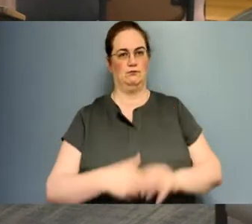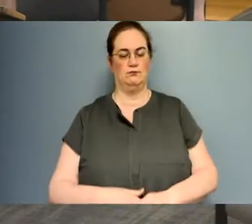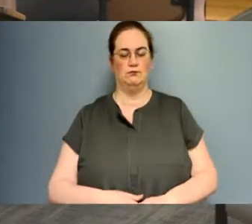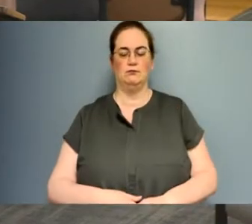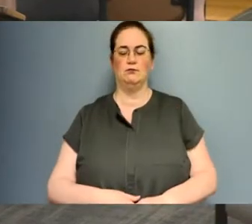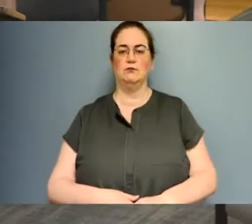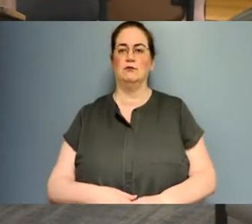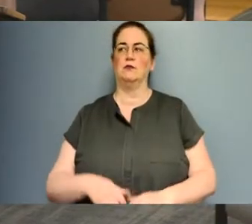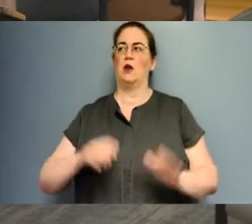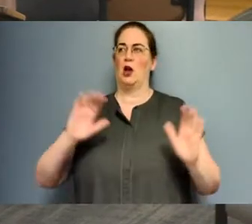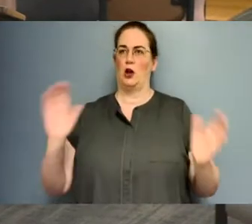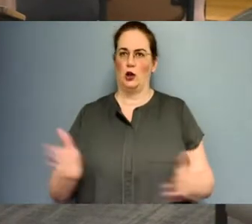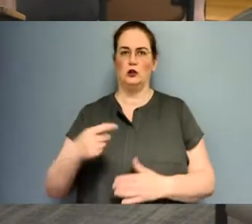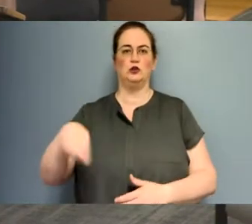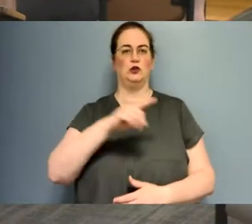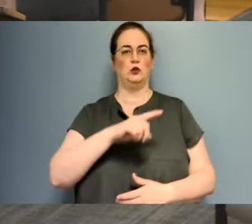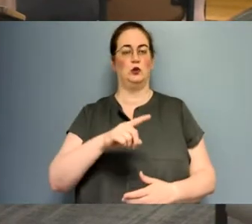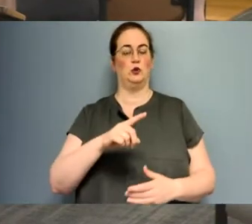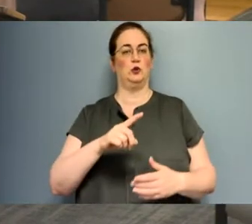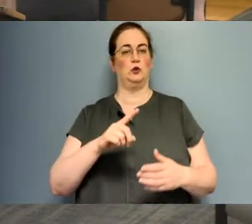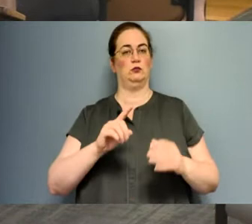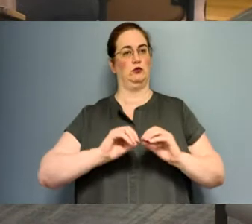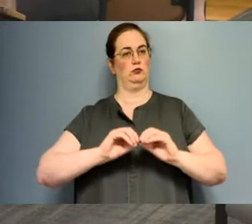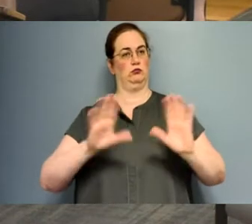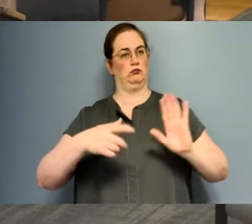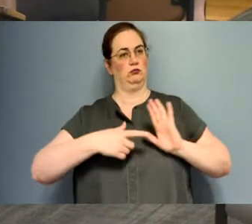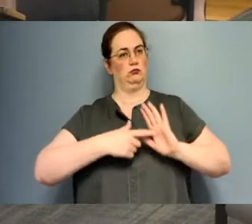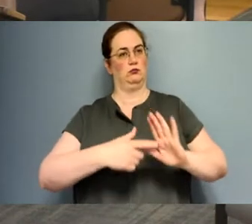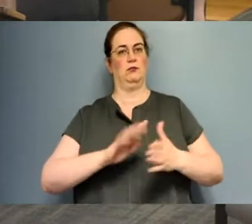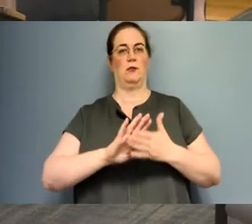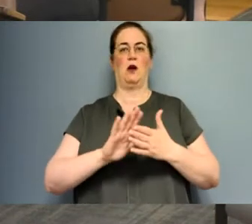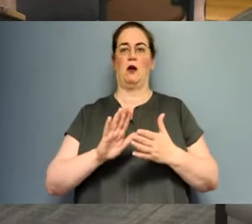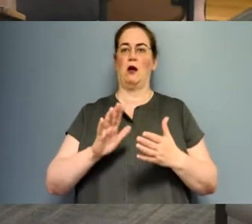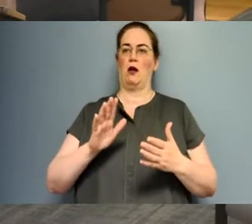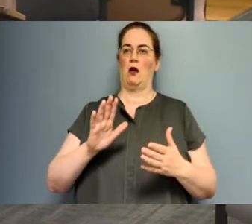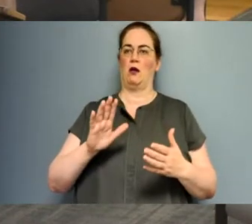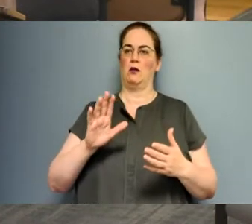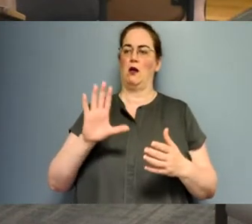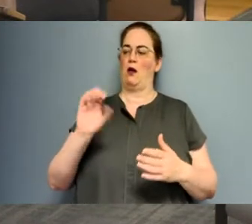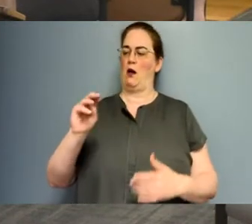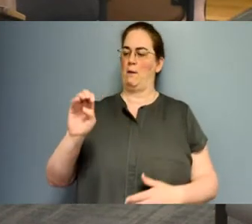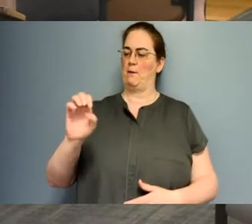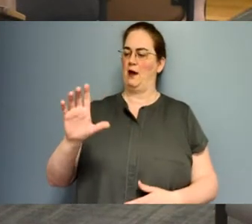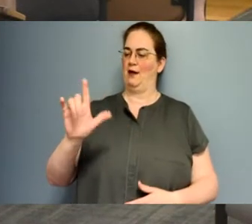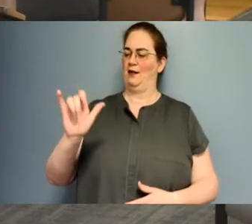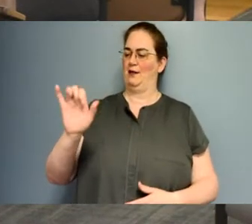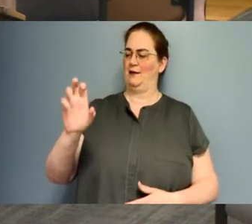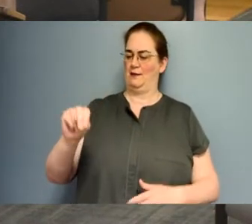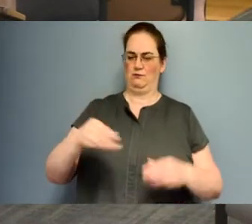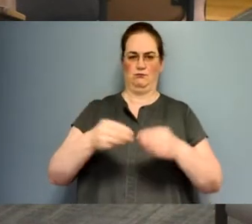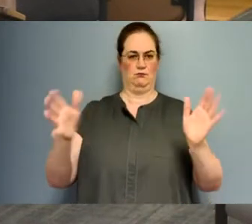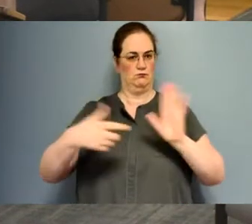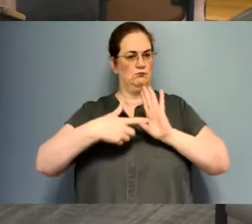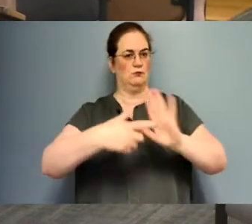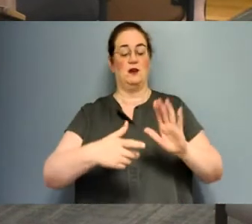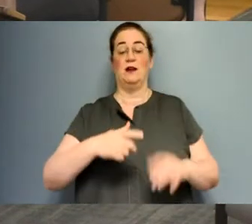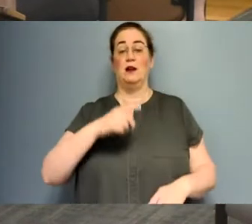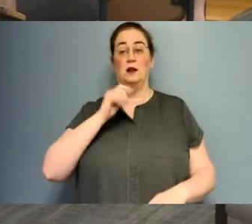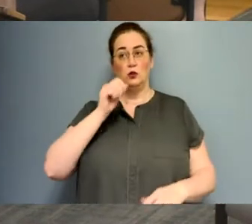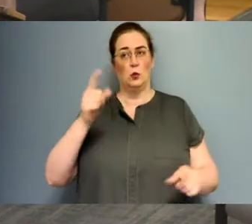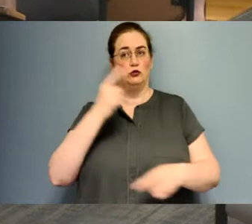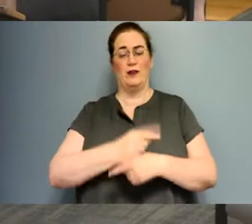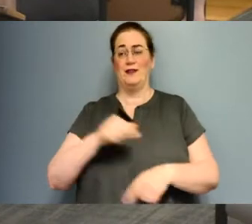I urge you to come clean. Do the right thing. This isn't about politics. This is about what's